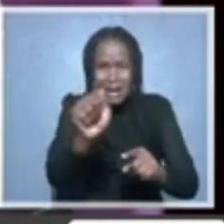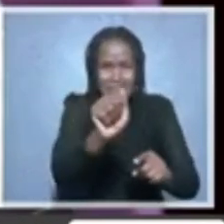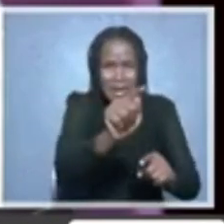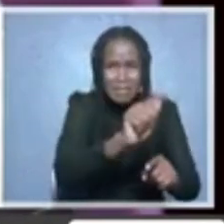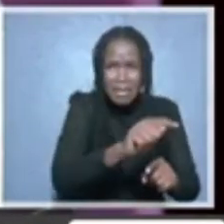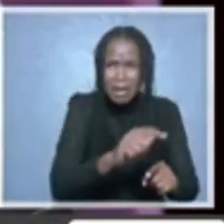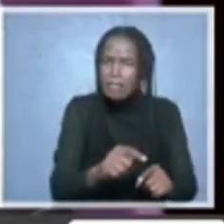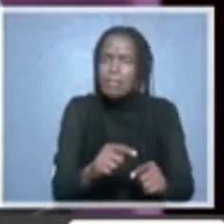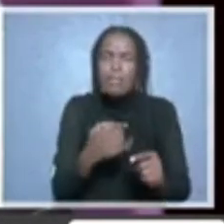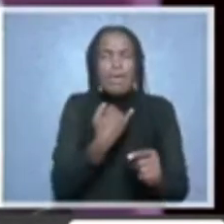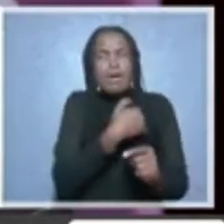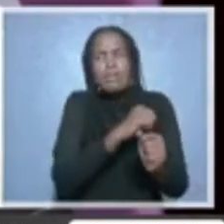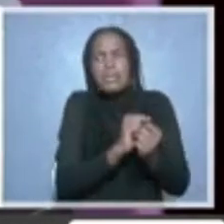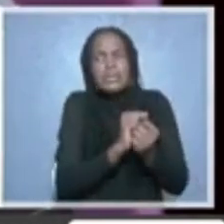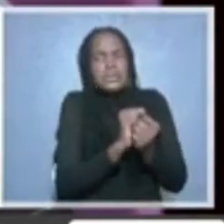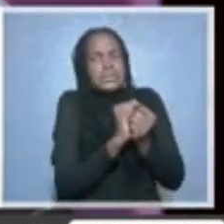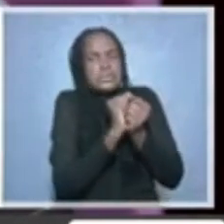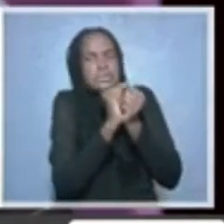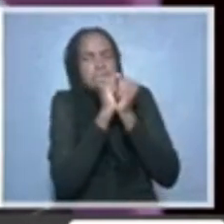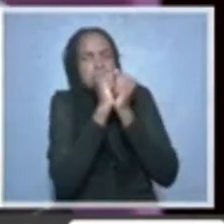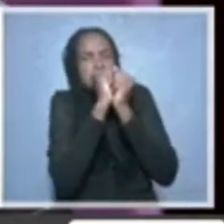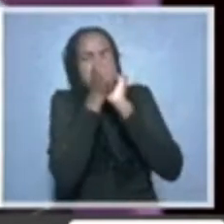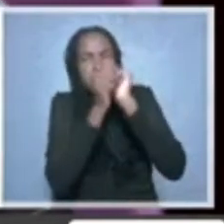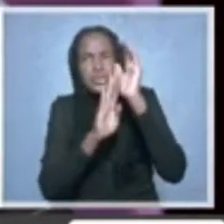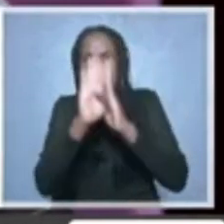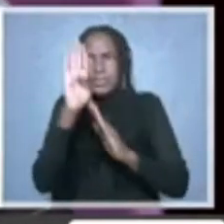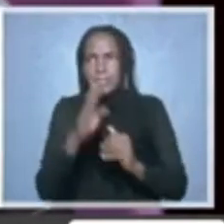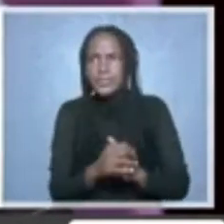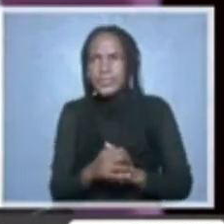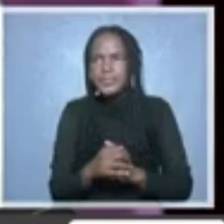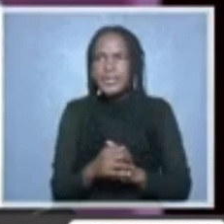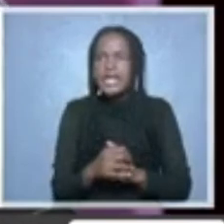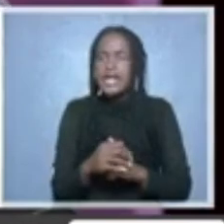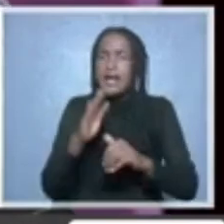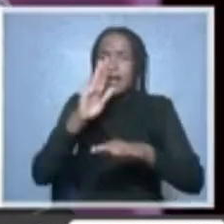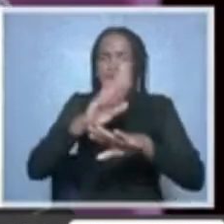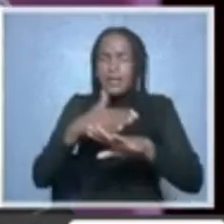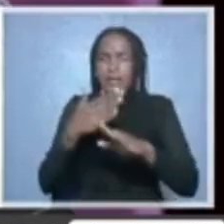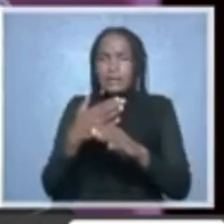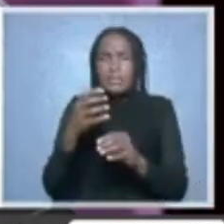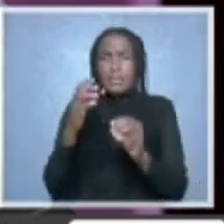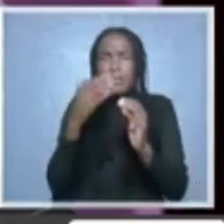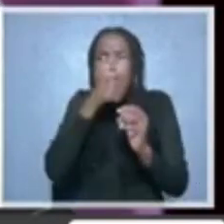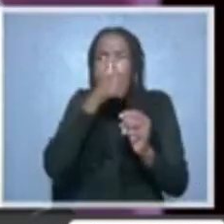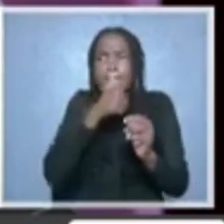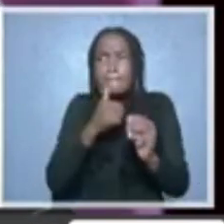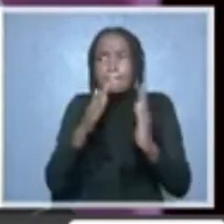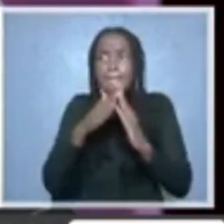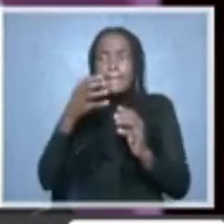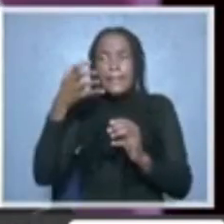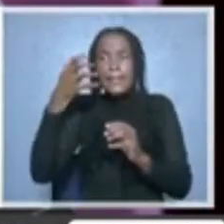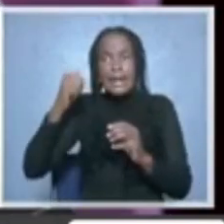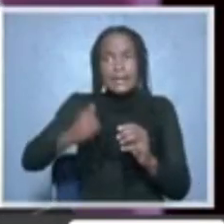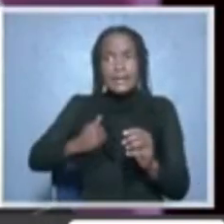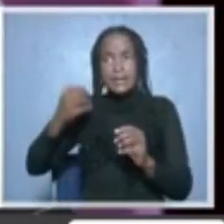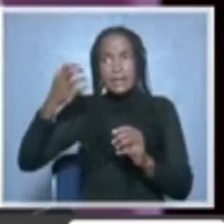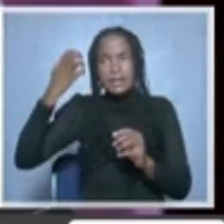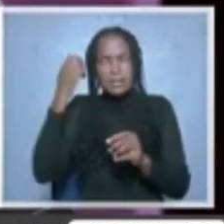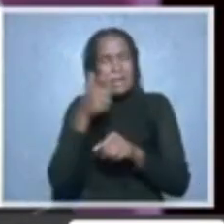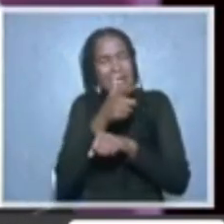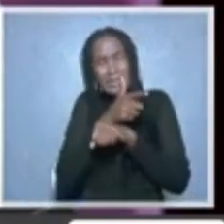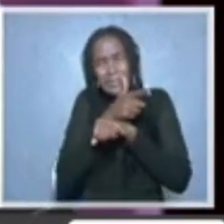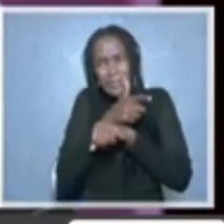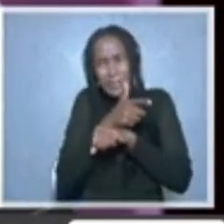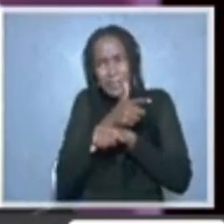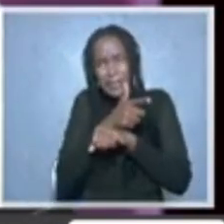us, I believe, starting from the residency in terms of coverage, moving into the regions,